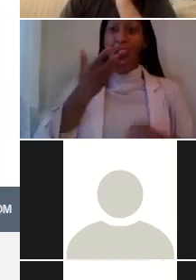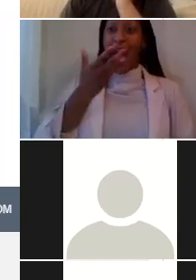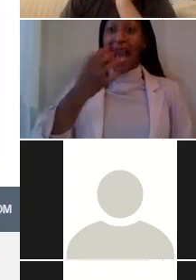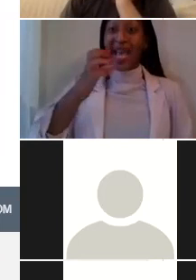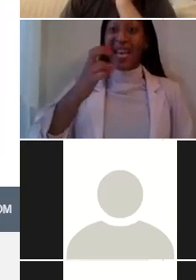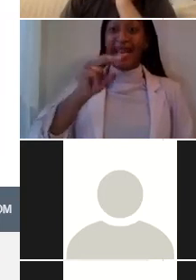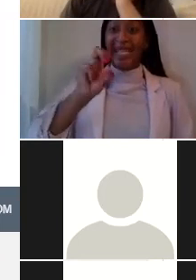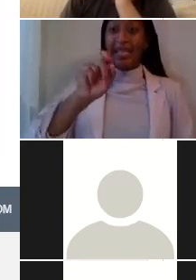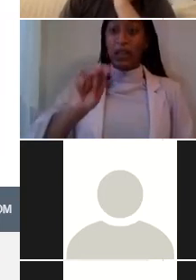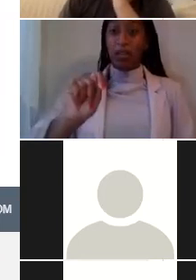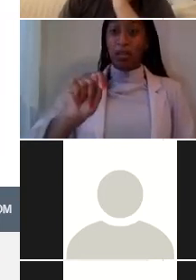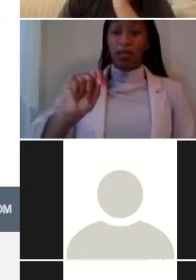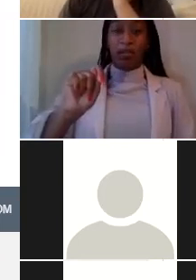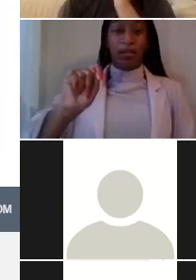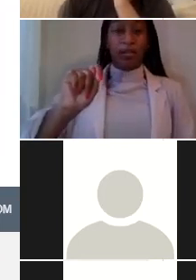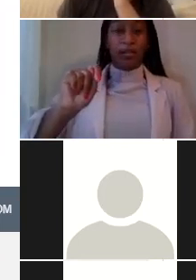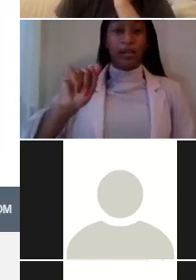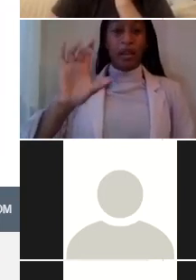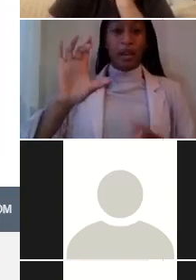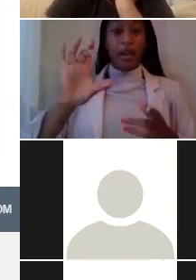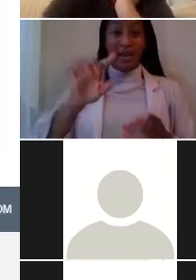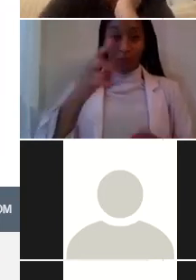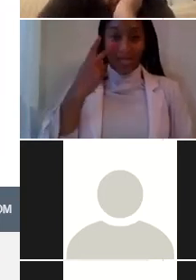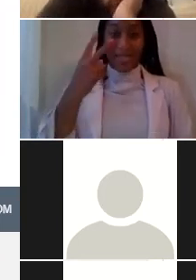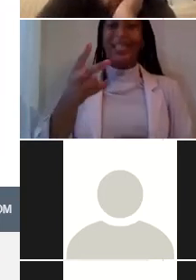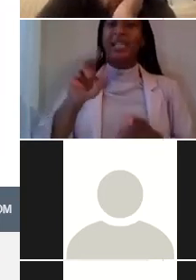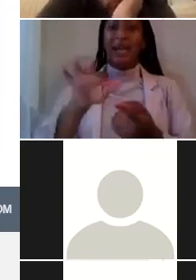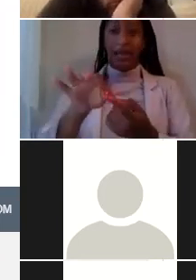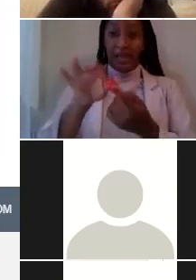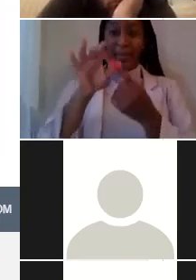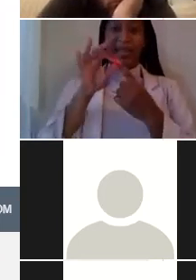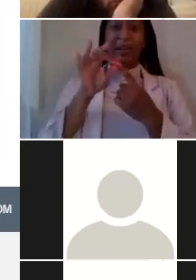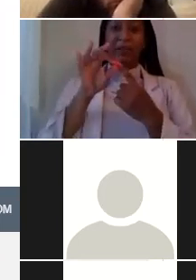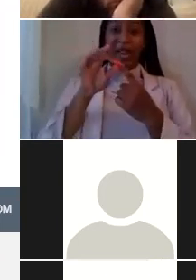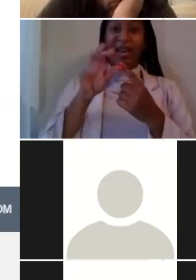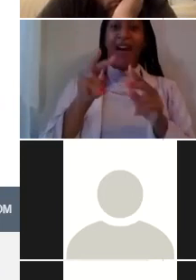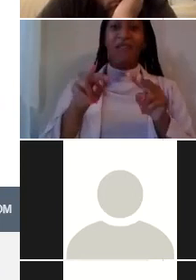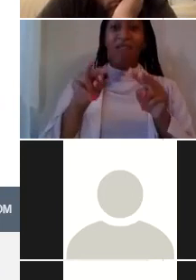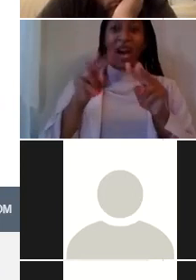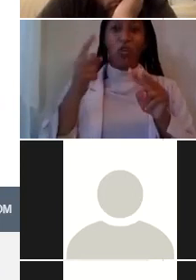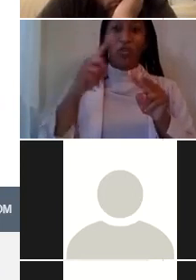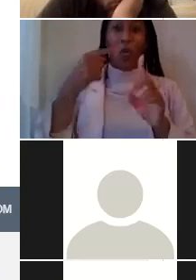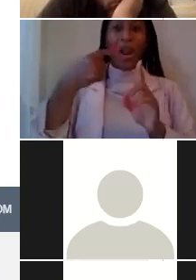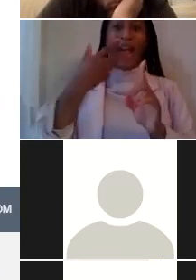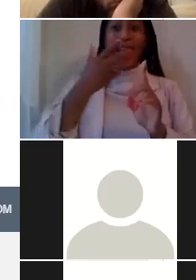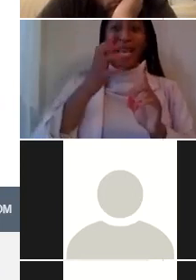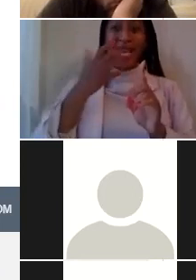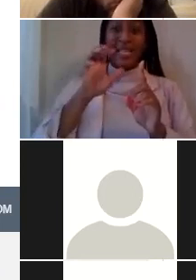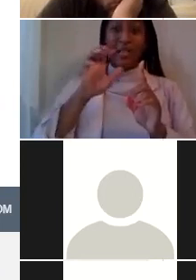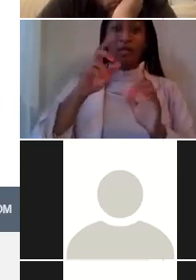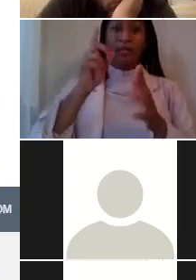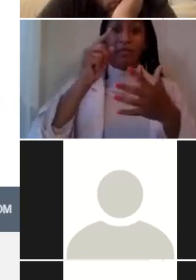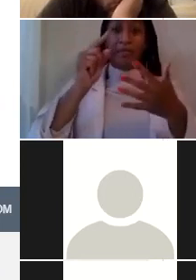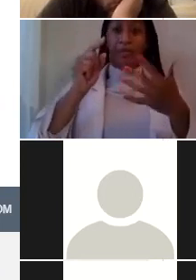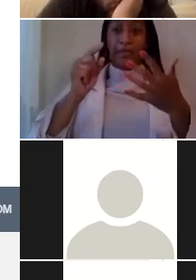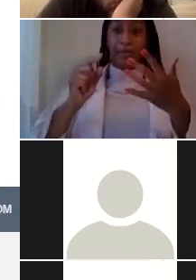focuses on this, see, that's a table there with specific heat values for different materials. Their table doesn't have